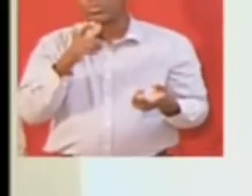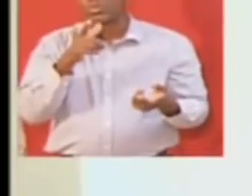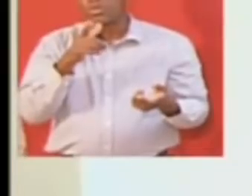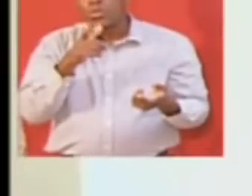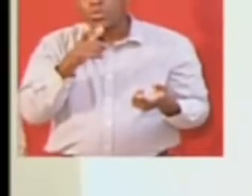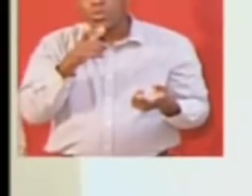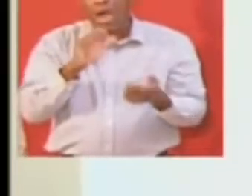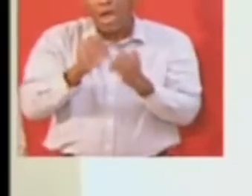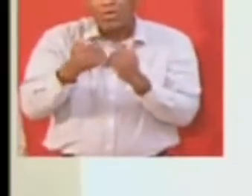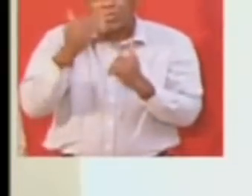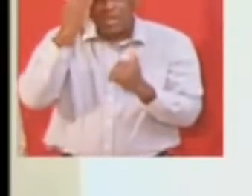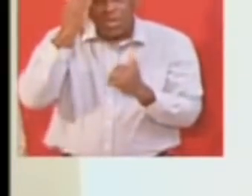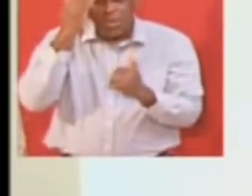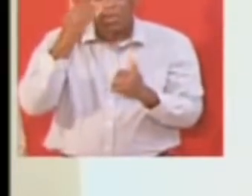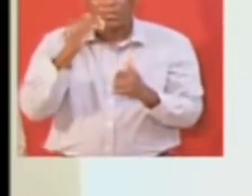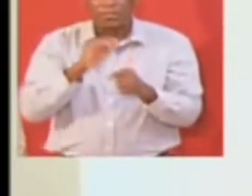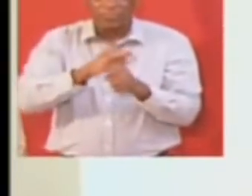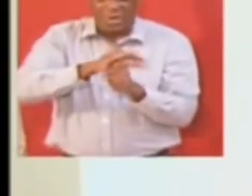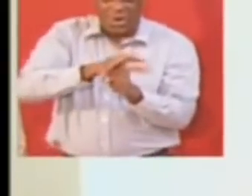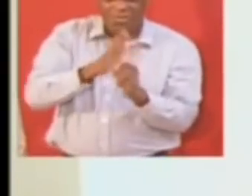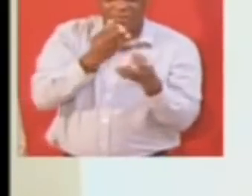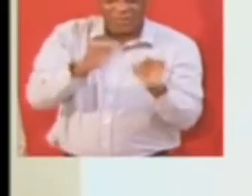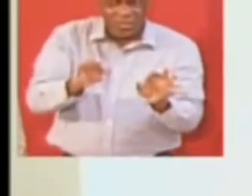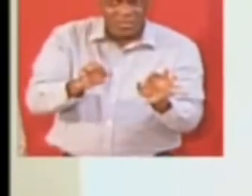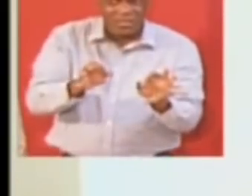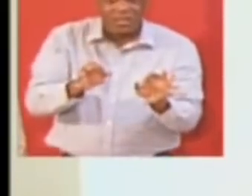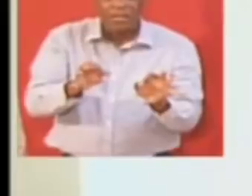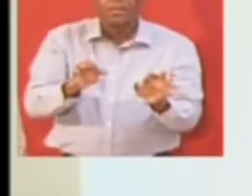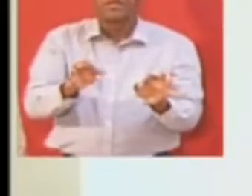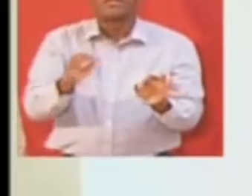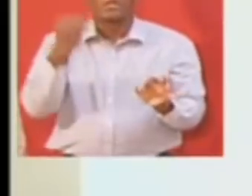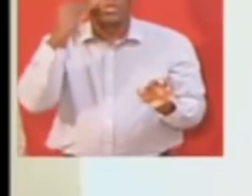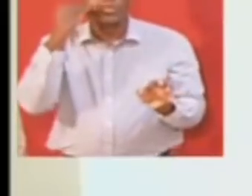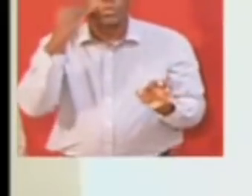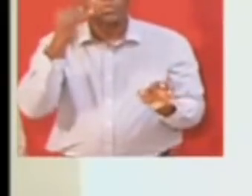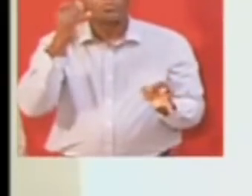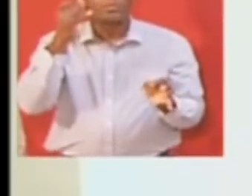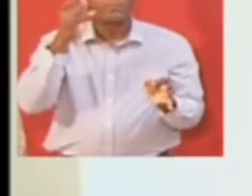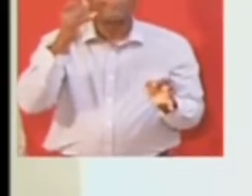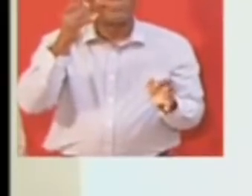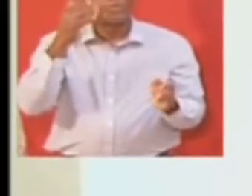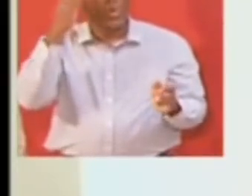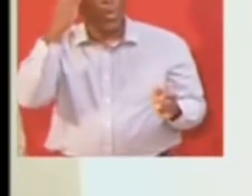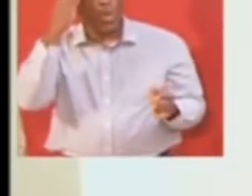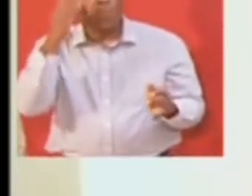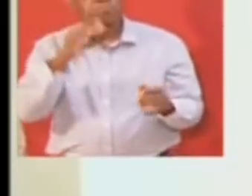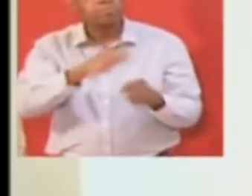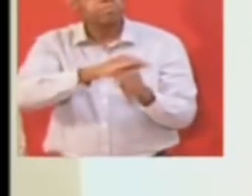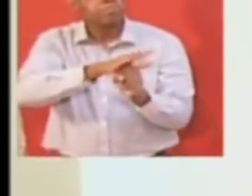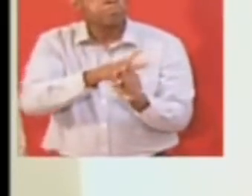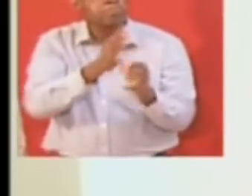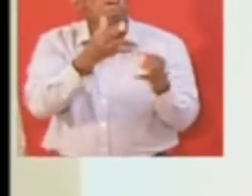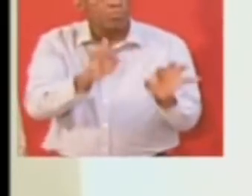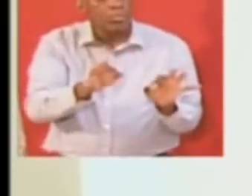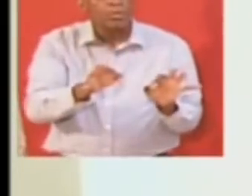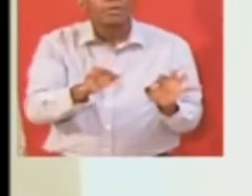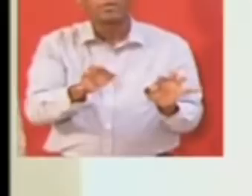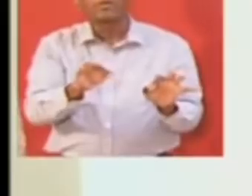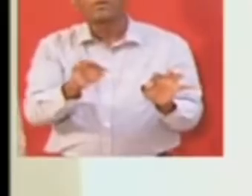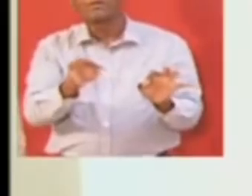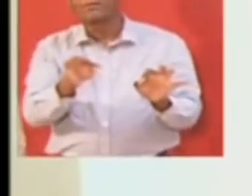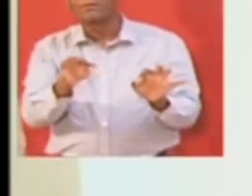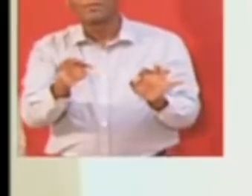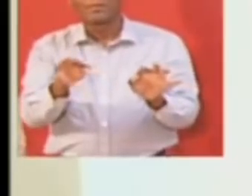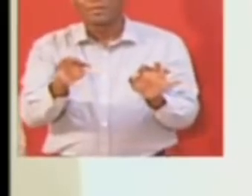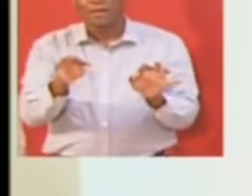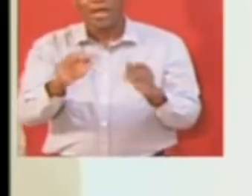virus-free. Once we are able to determine that persons who are not carrying the virus, then they should be allowed to come in. And then the other question that arose was,